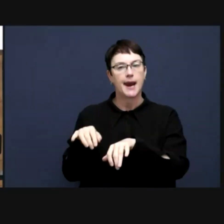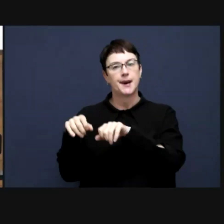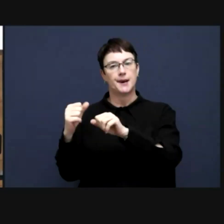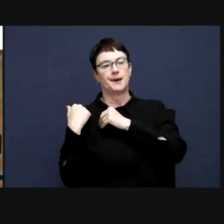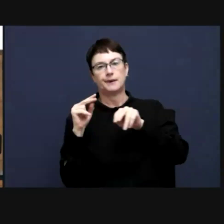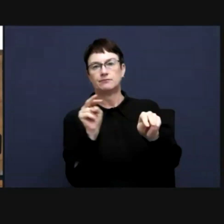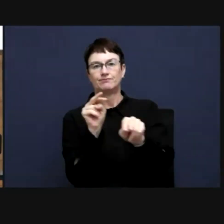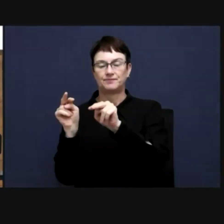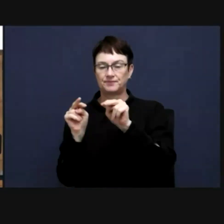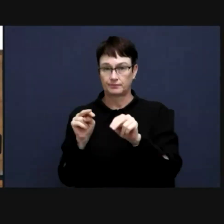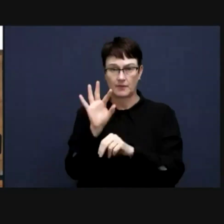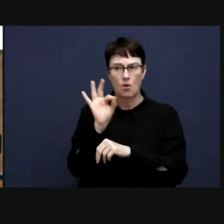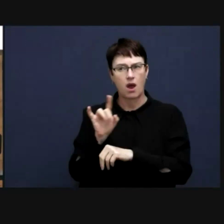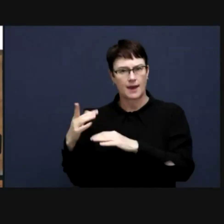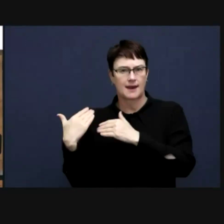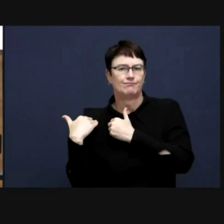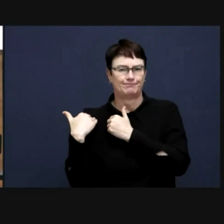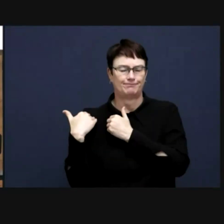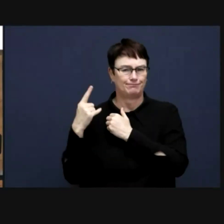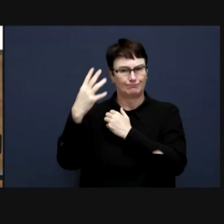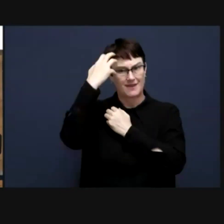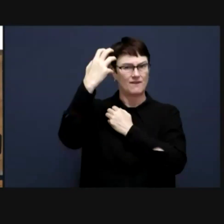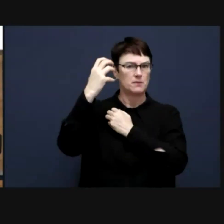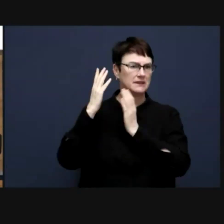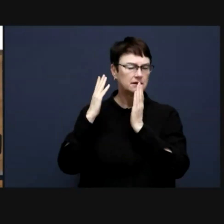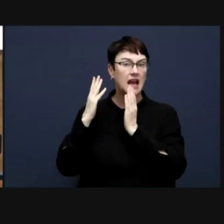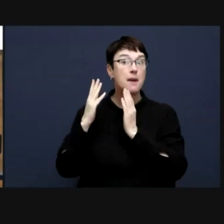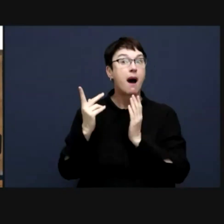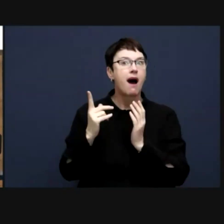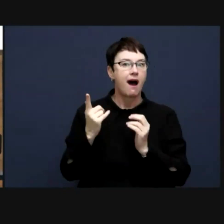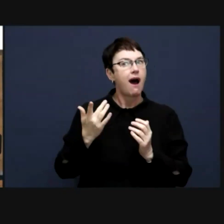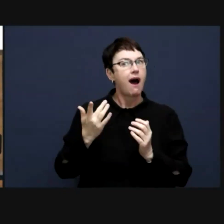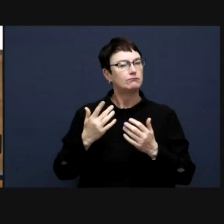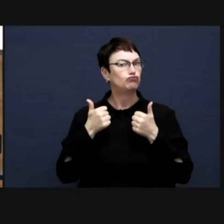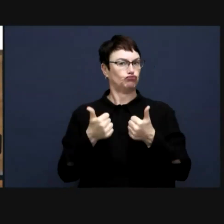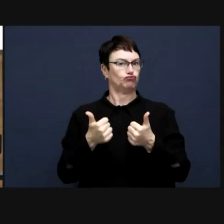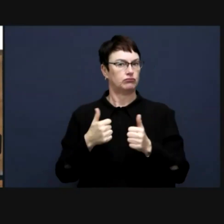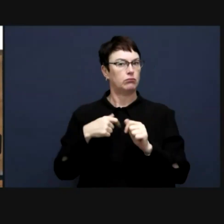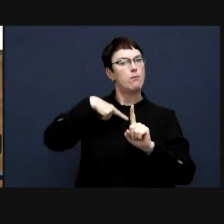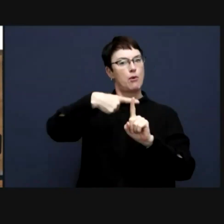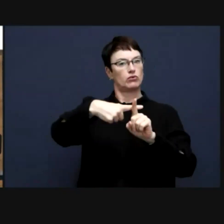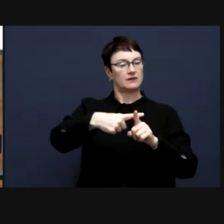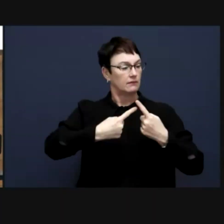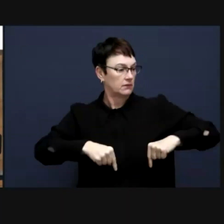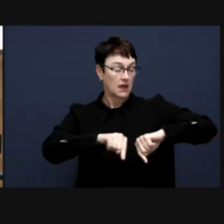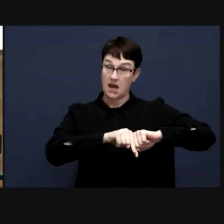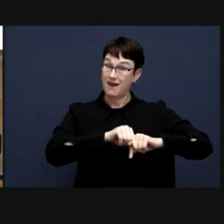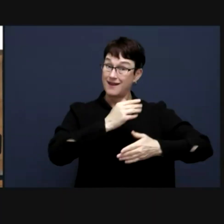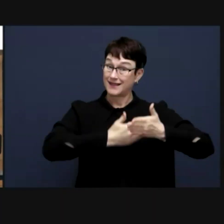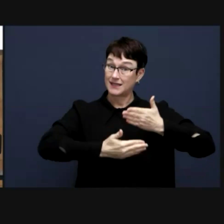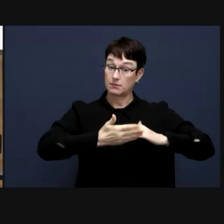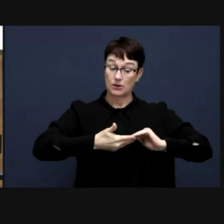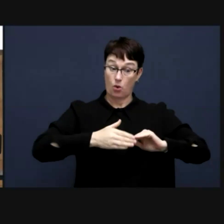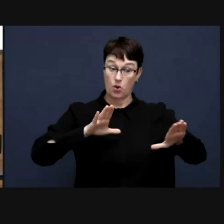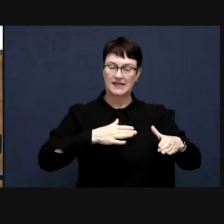should benefit from the expertise of having an organization gathering the inputs of all the disability organizations in the country to